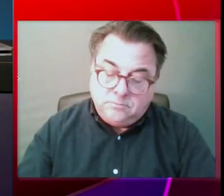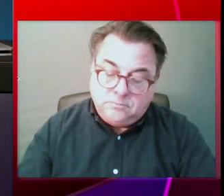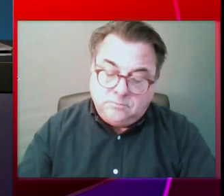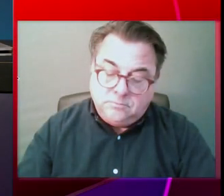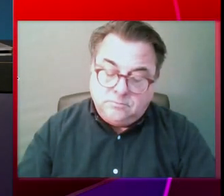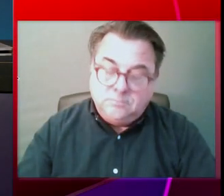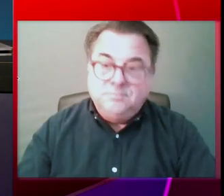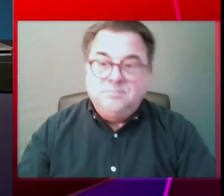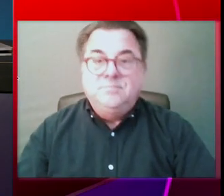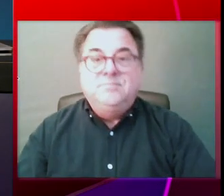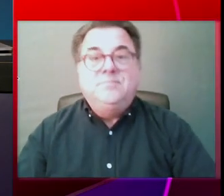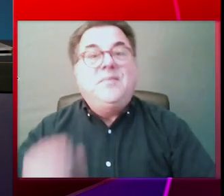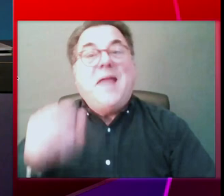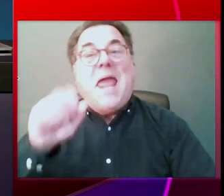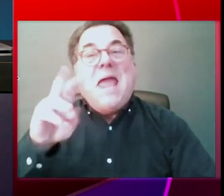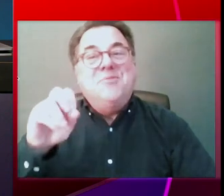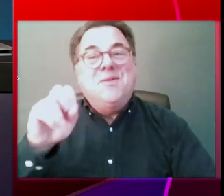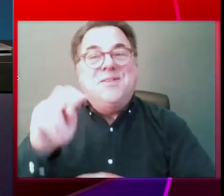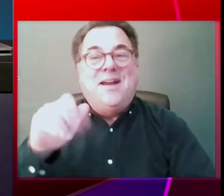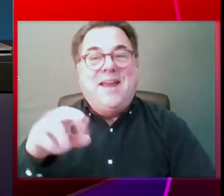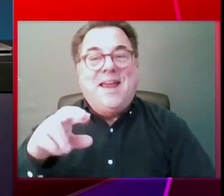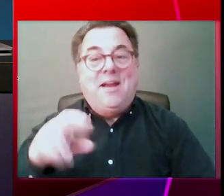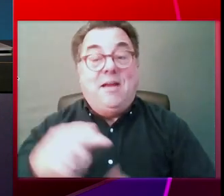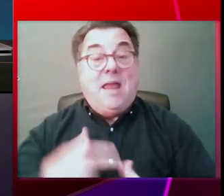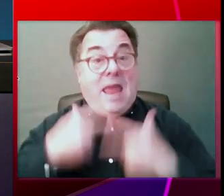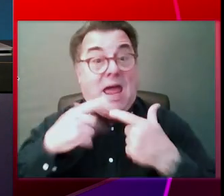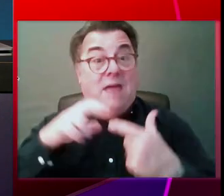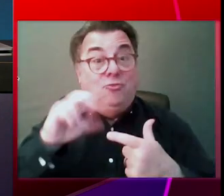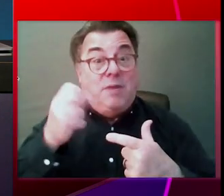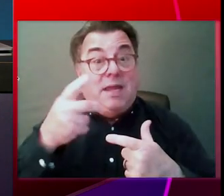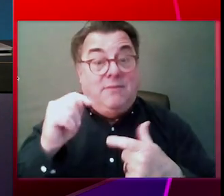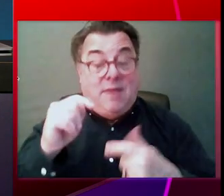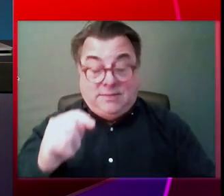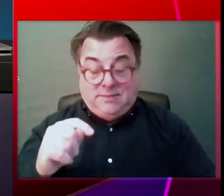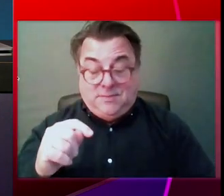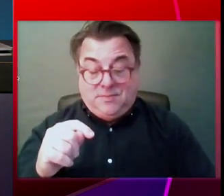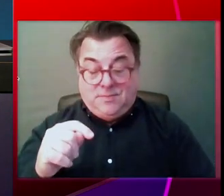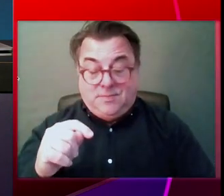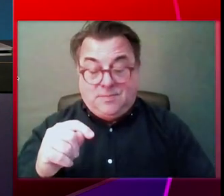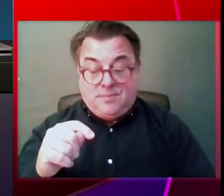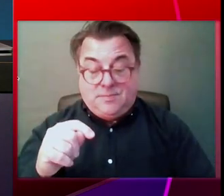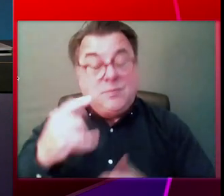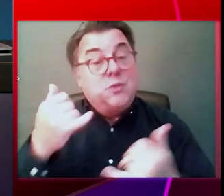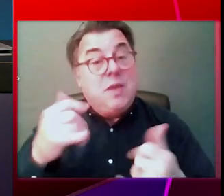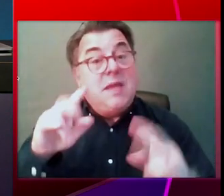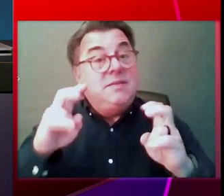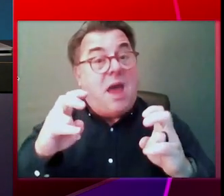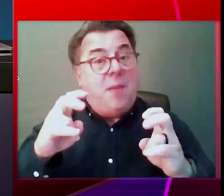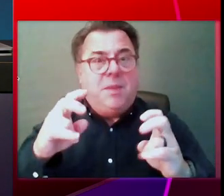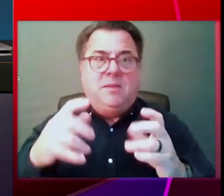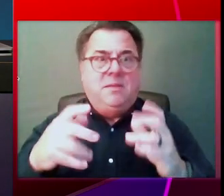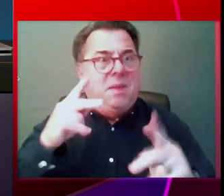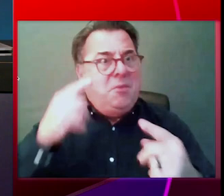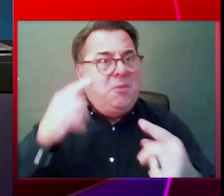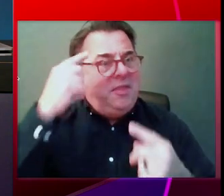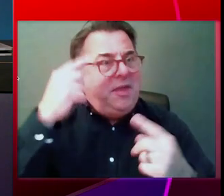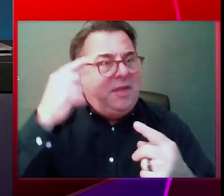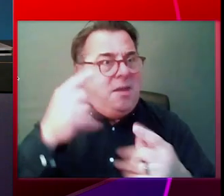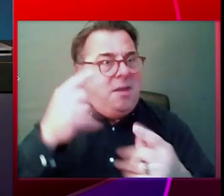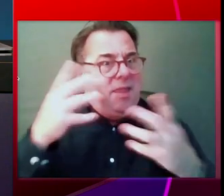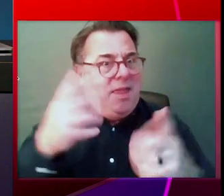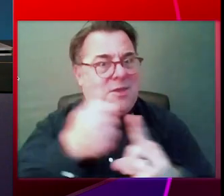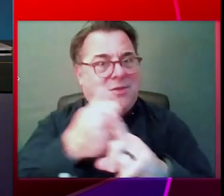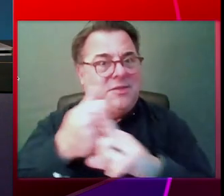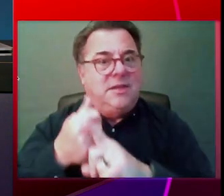This is AWS On Air live at reInvent, and today's topic is definitely top of mind, I bet, for a lot of you here. It's